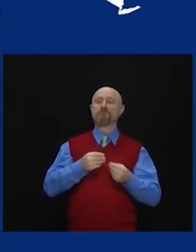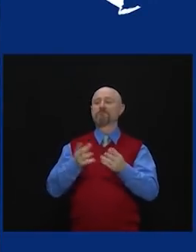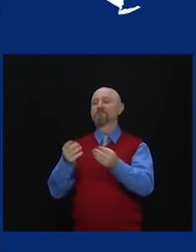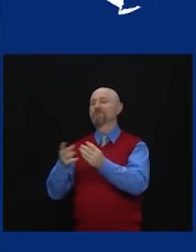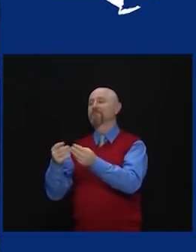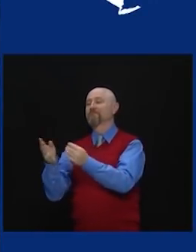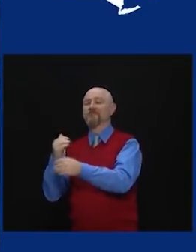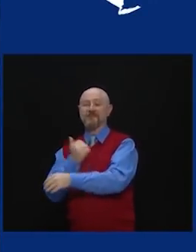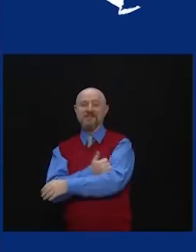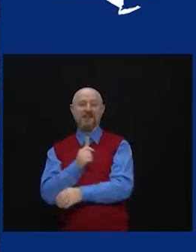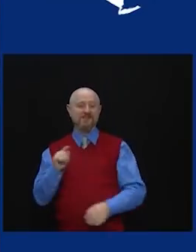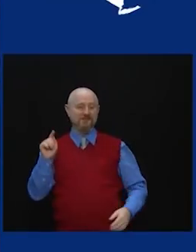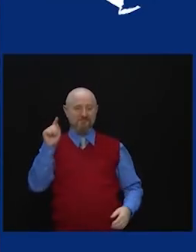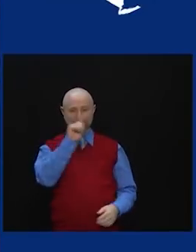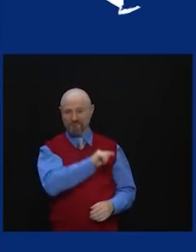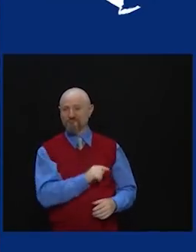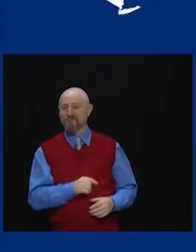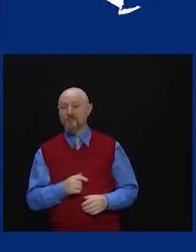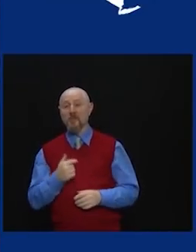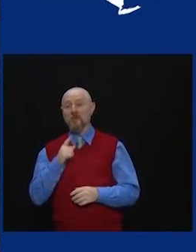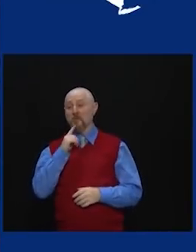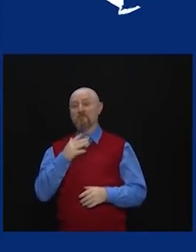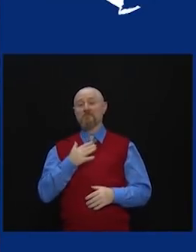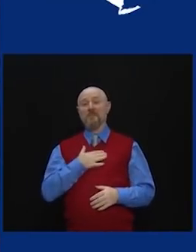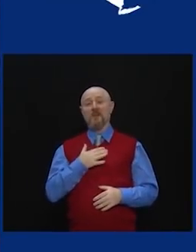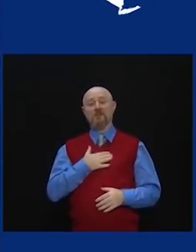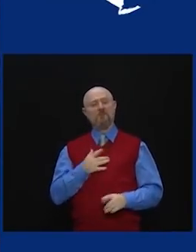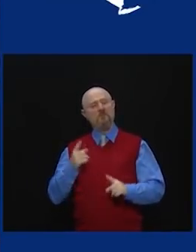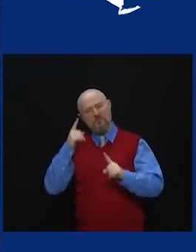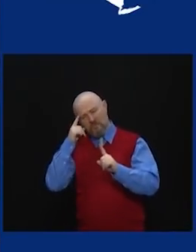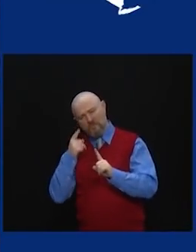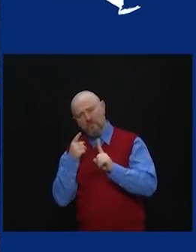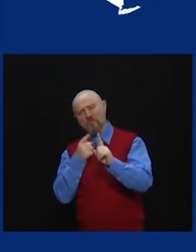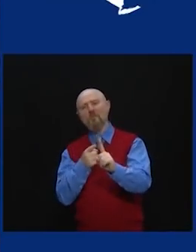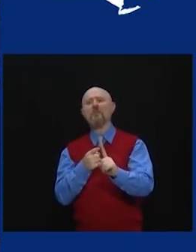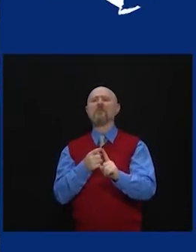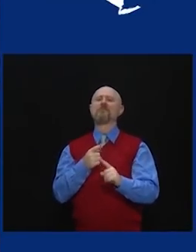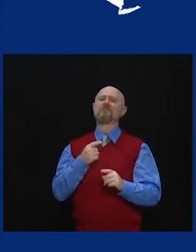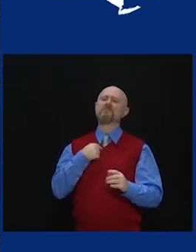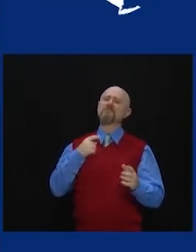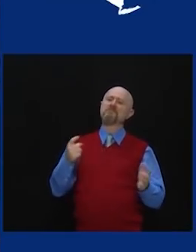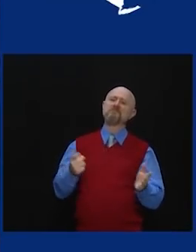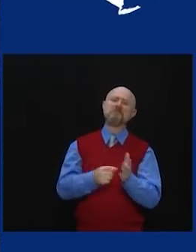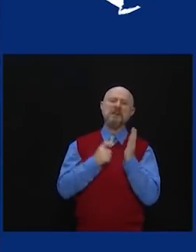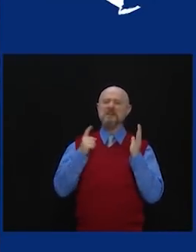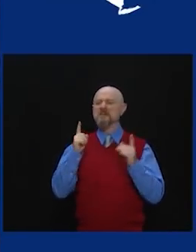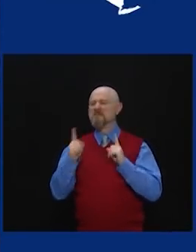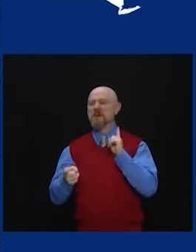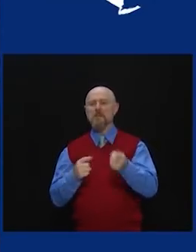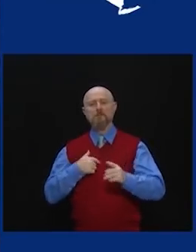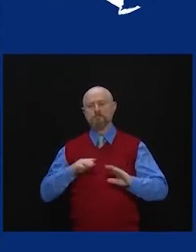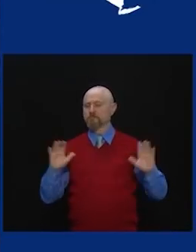who says the mandates are over and to say that masks are over, but we are not there yet.